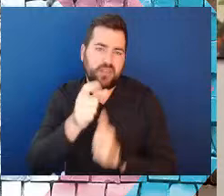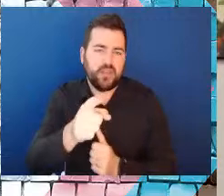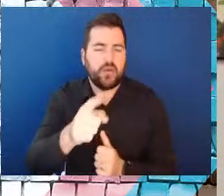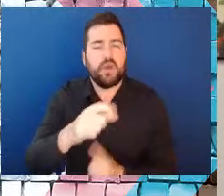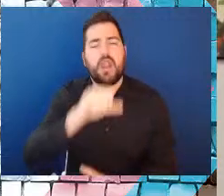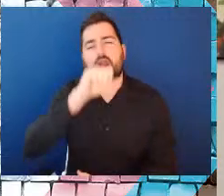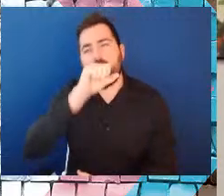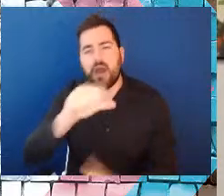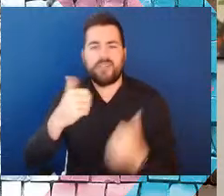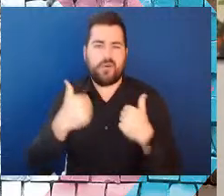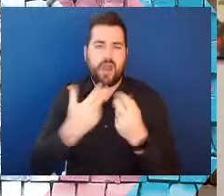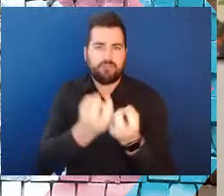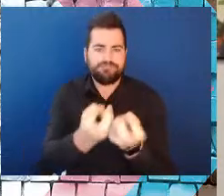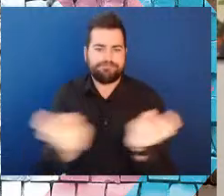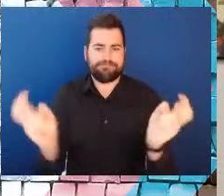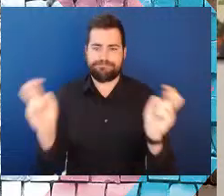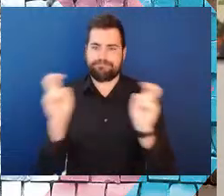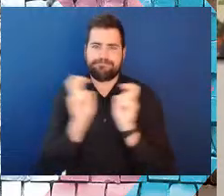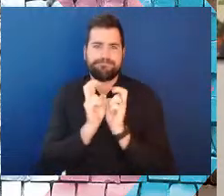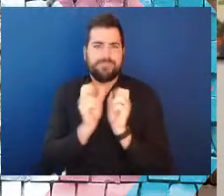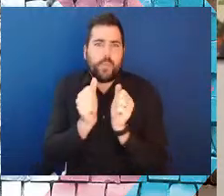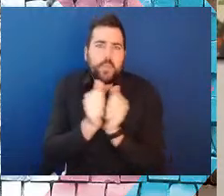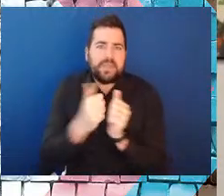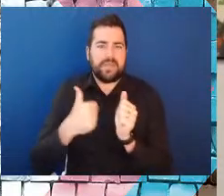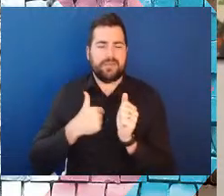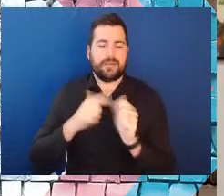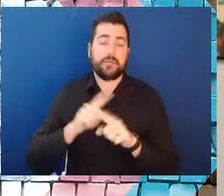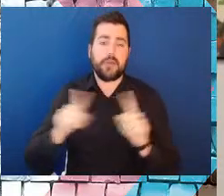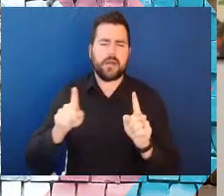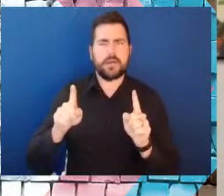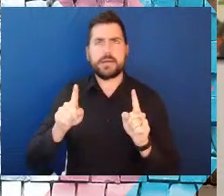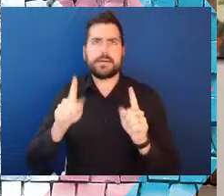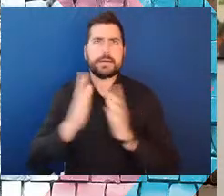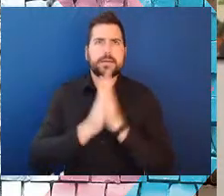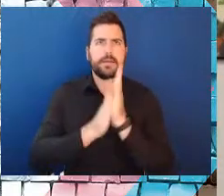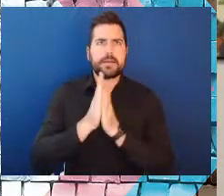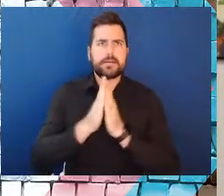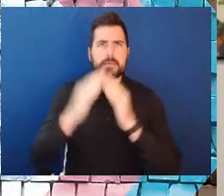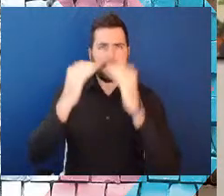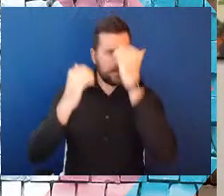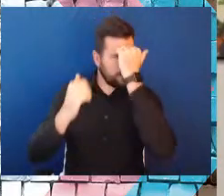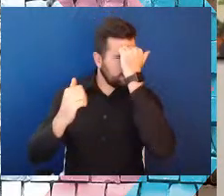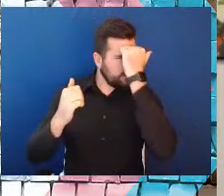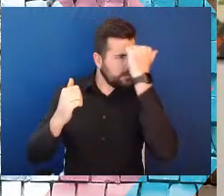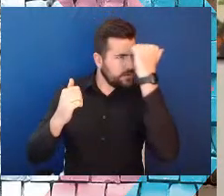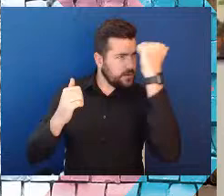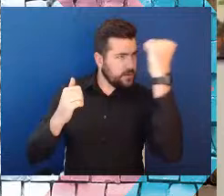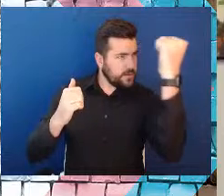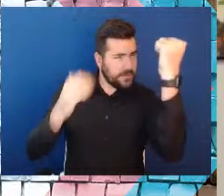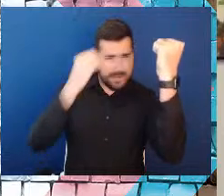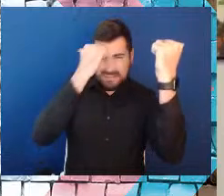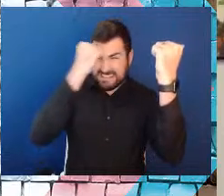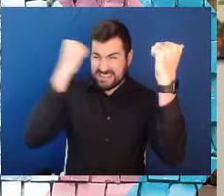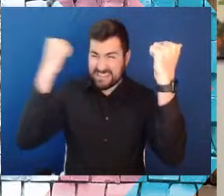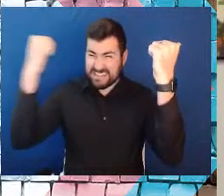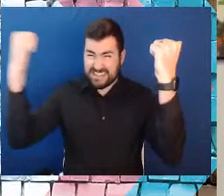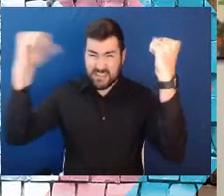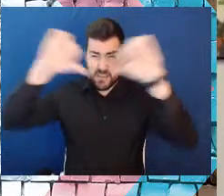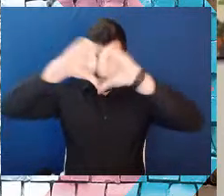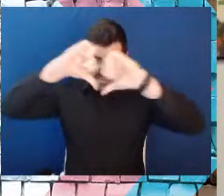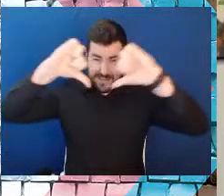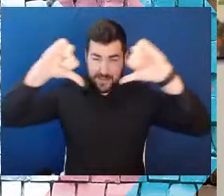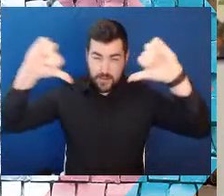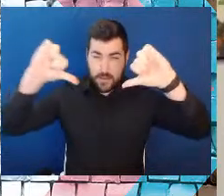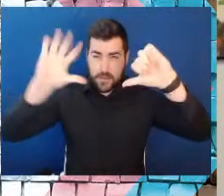room with me, but let me tap into my powers of mind. Oh, I'm getting something here. I